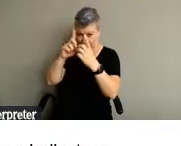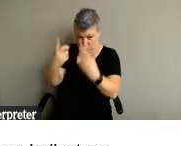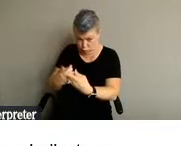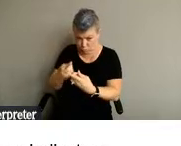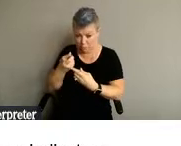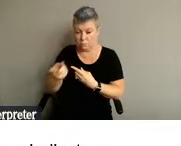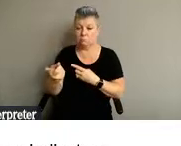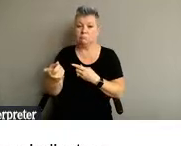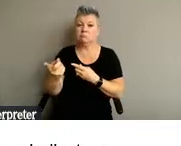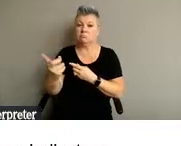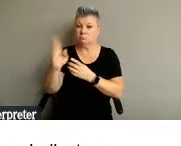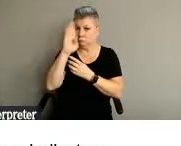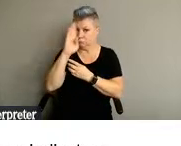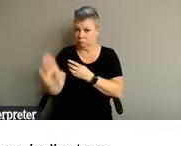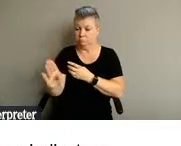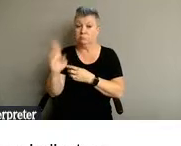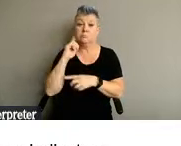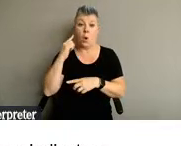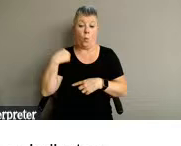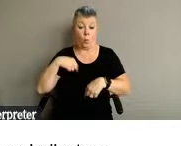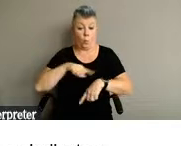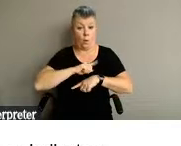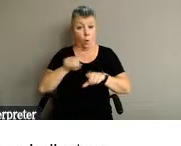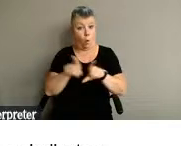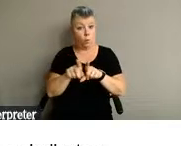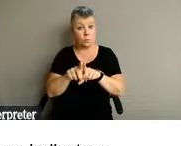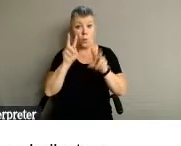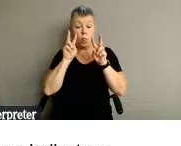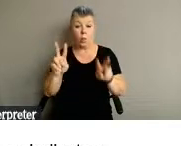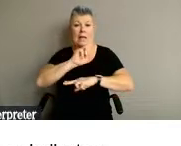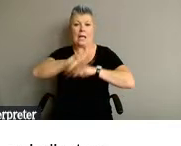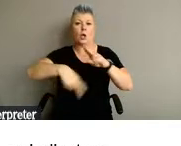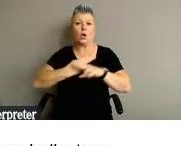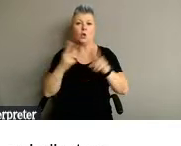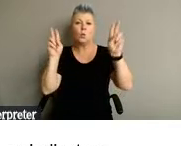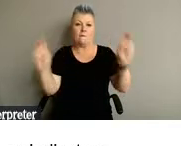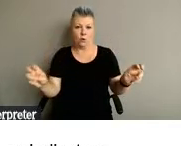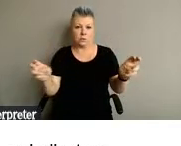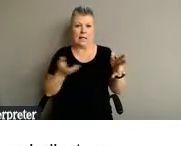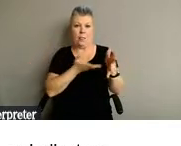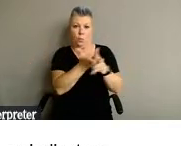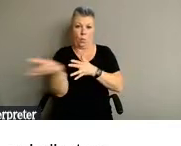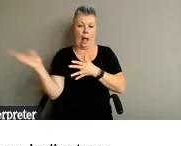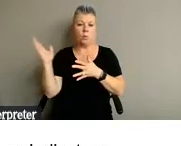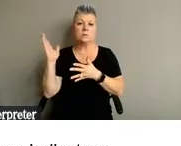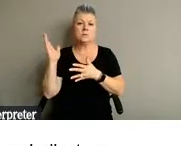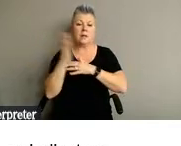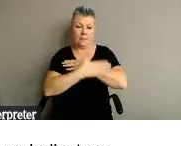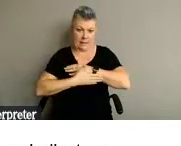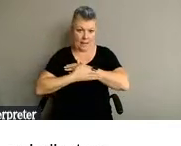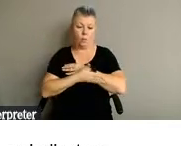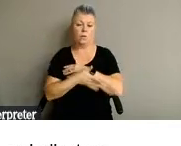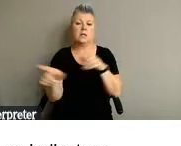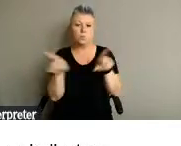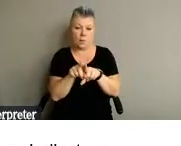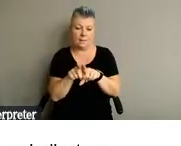also looking universally across the county, what are some of those areas of focus as well. Now, are these